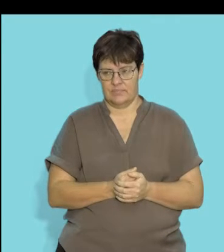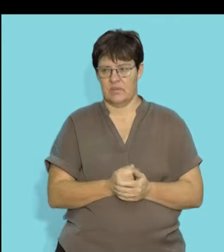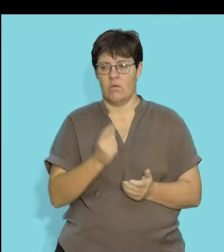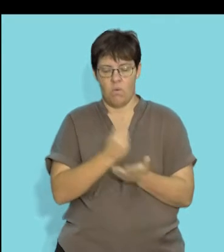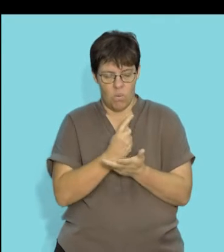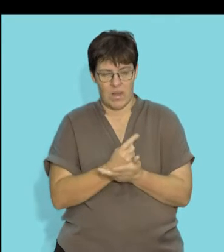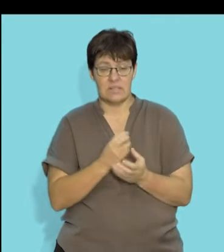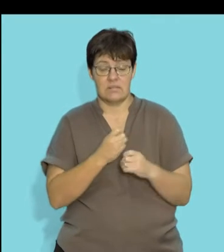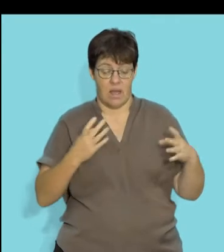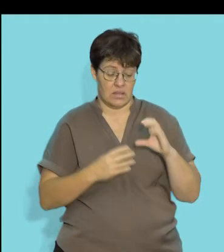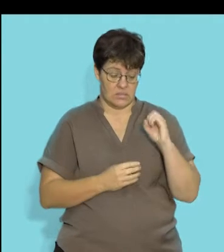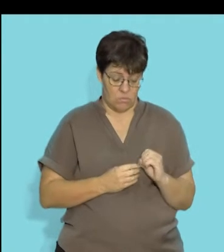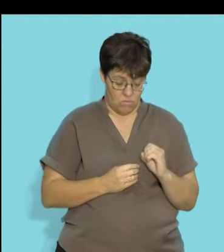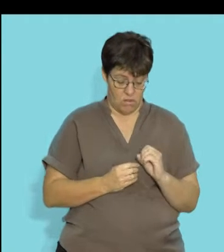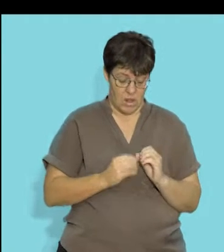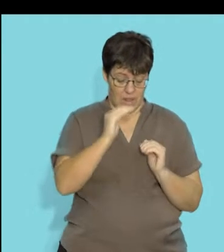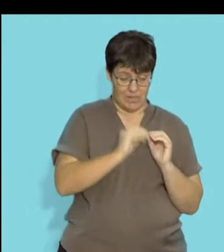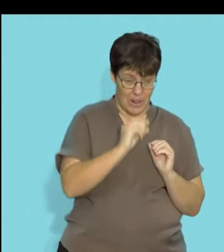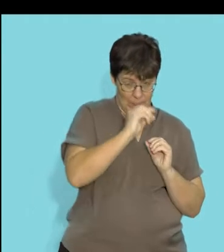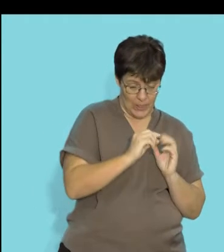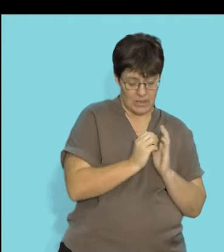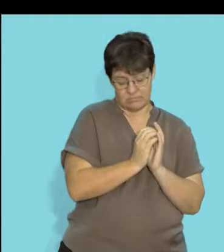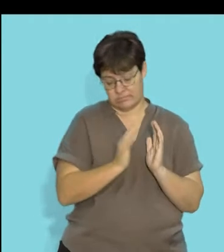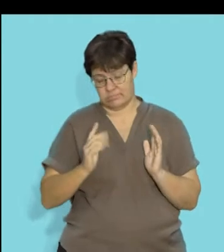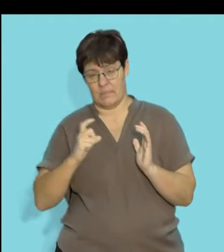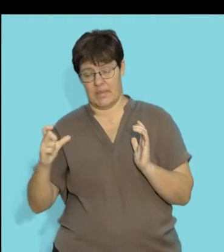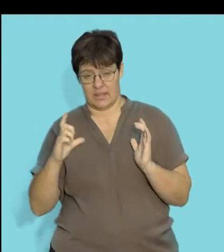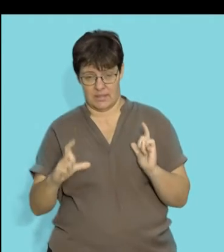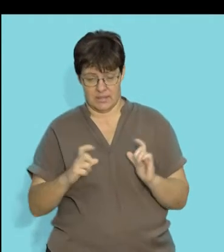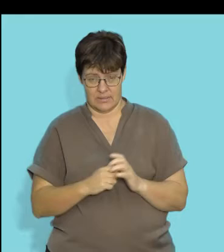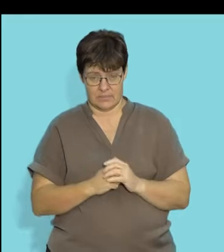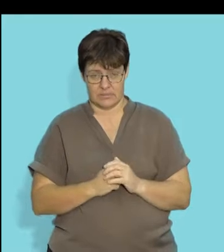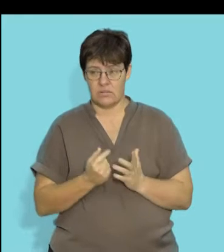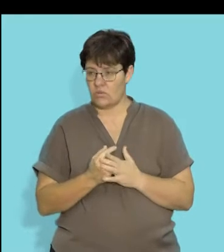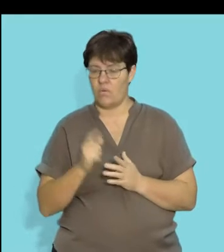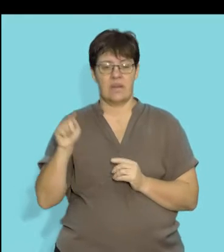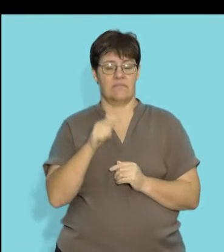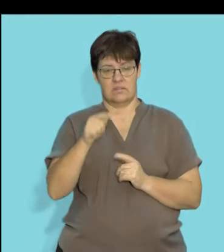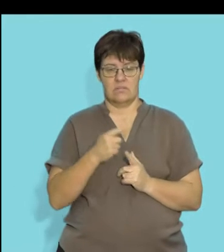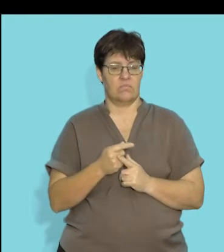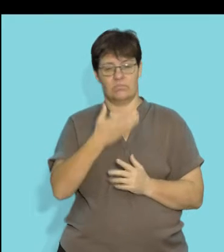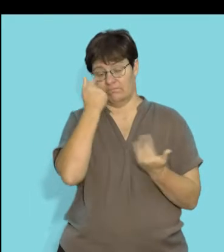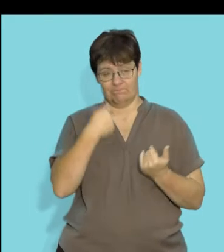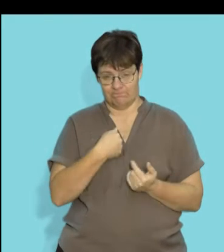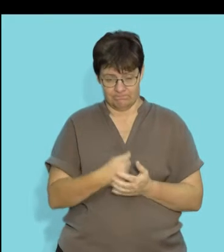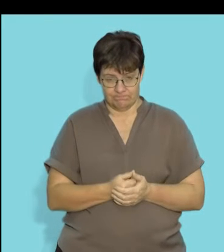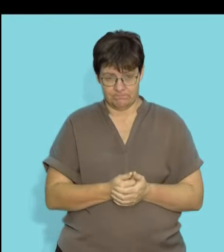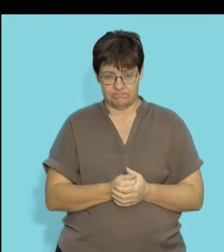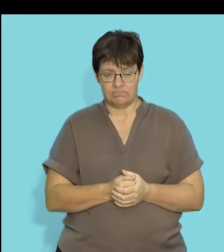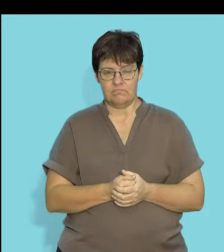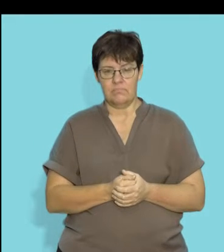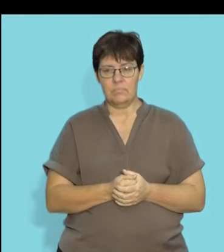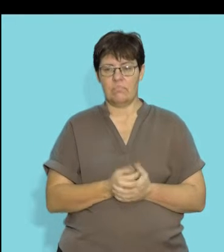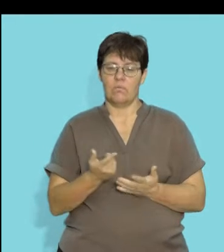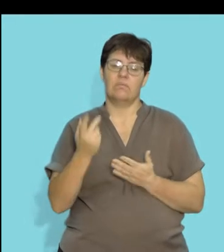the answers. You always start with a small number and go to the biggest number. And the biggest number here is infinity, which we do